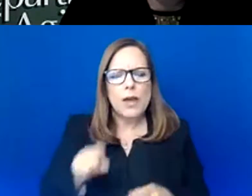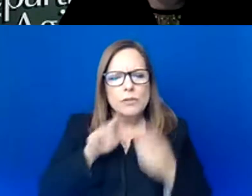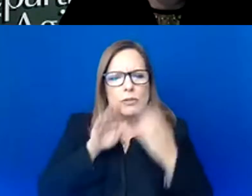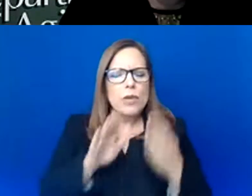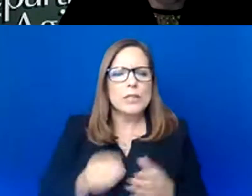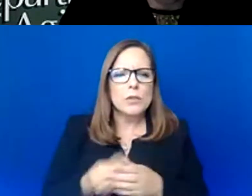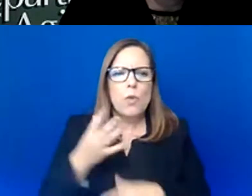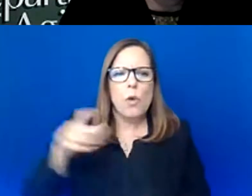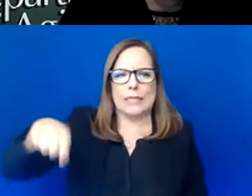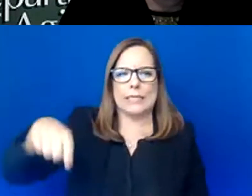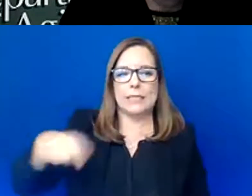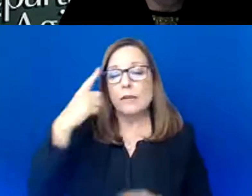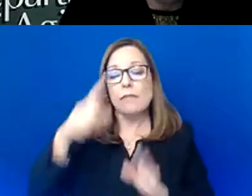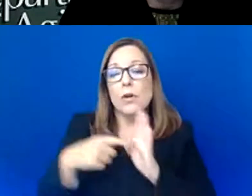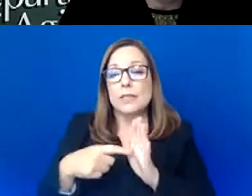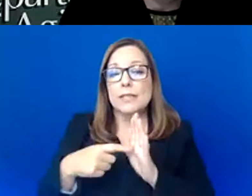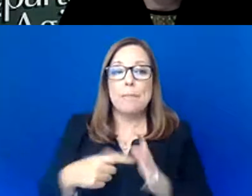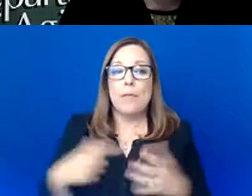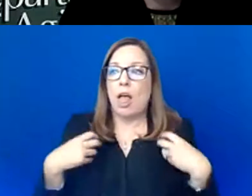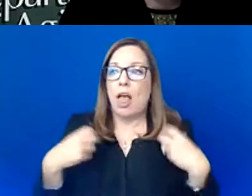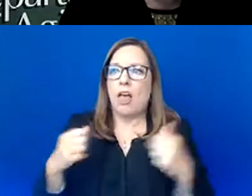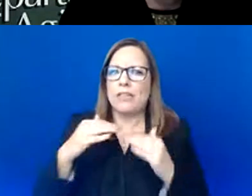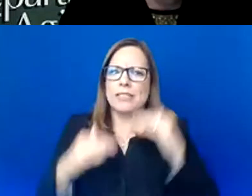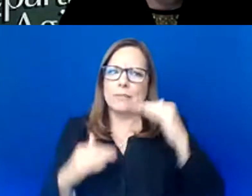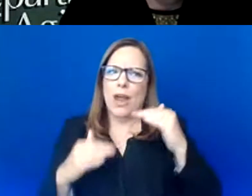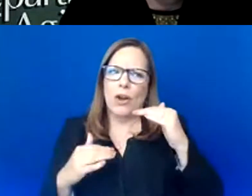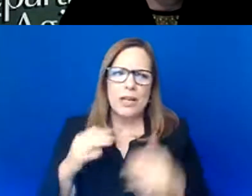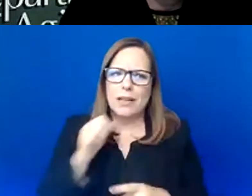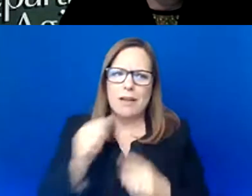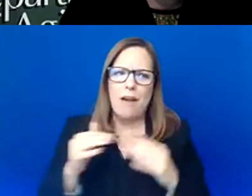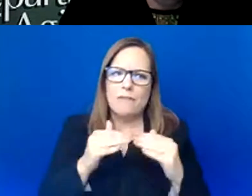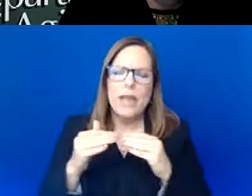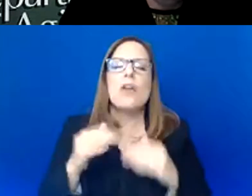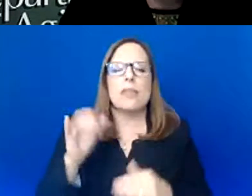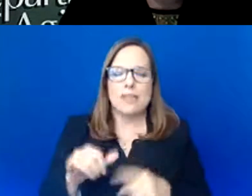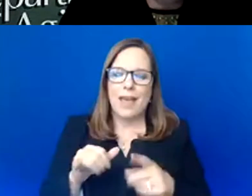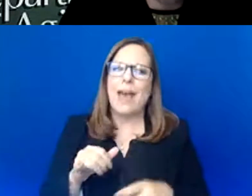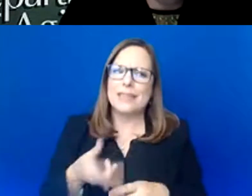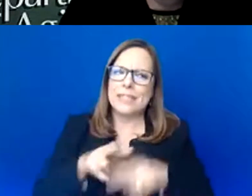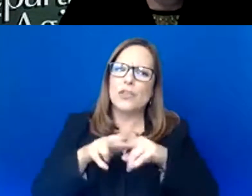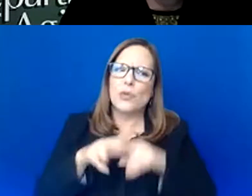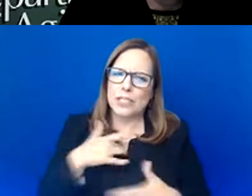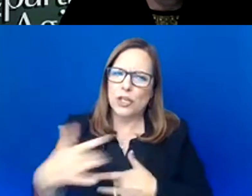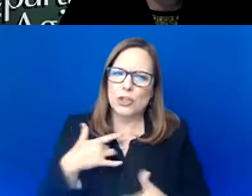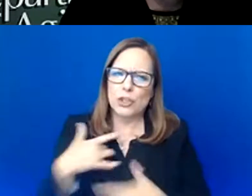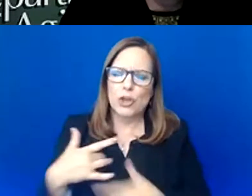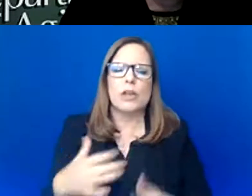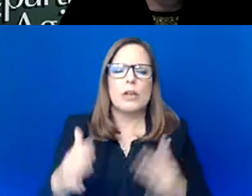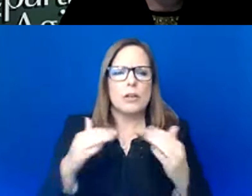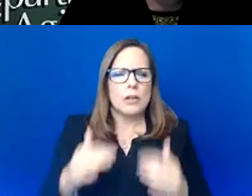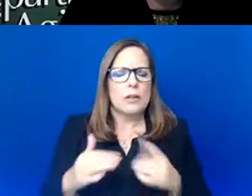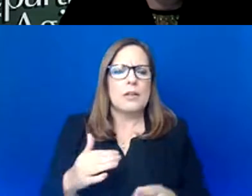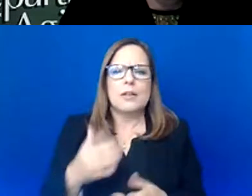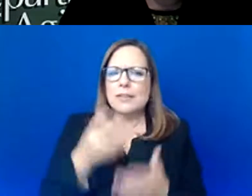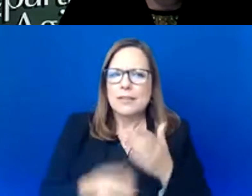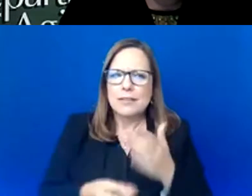example, health disparities. That is an increasing area of our concern. The lack of affordable and accessible